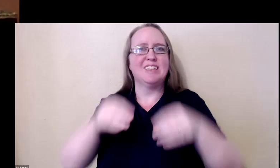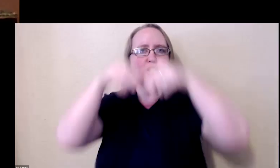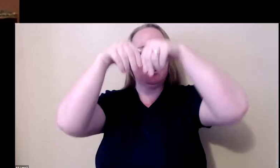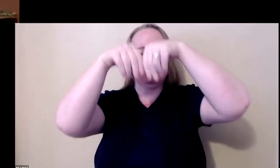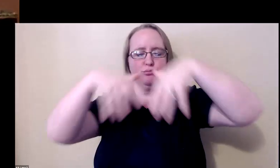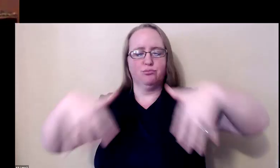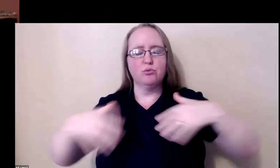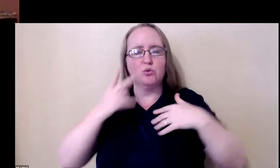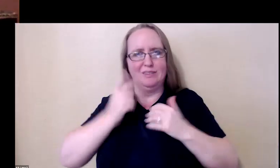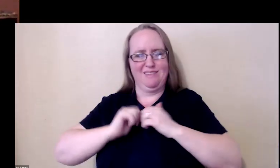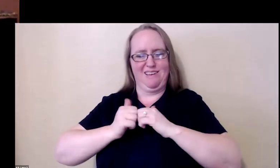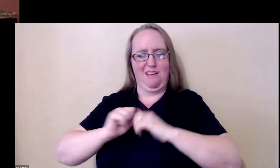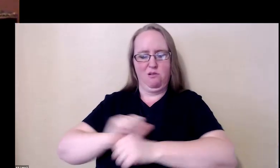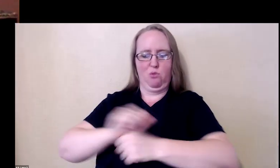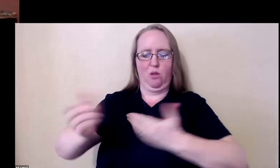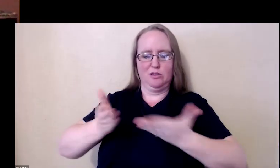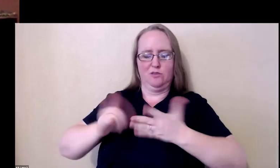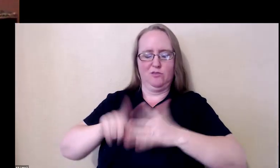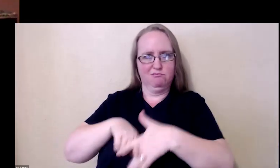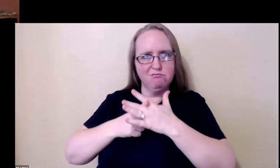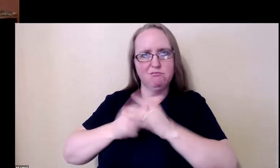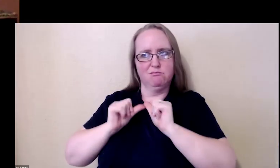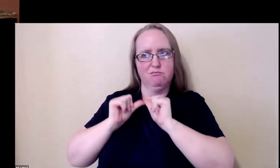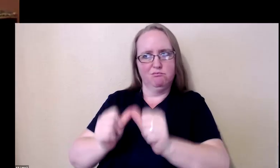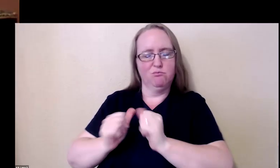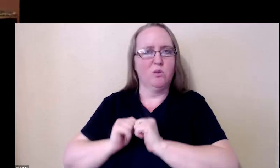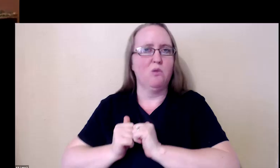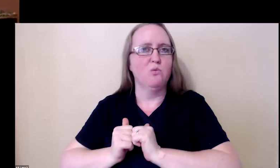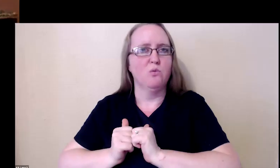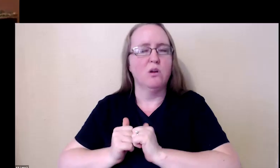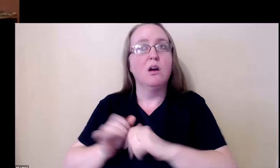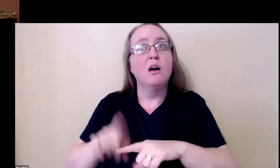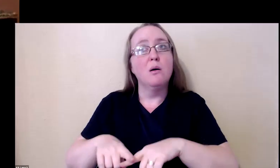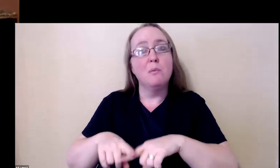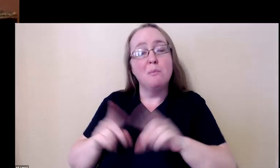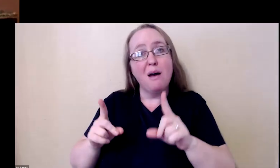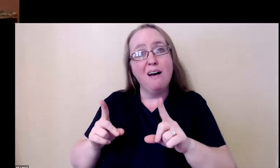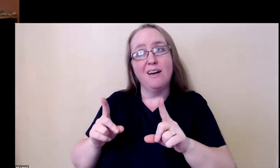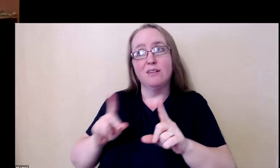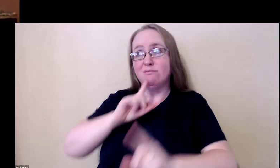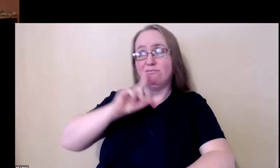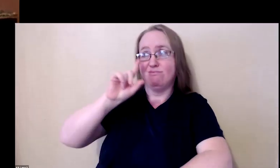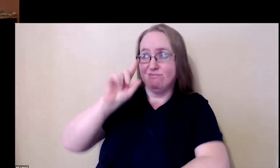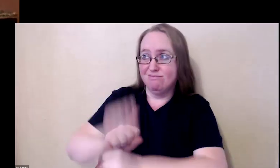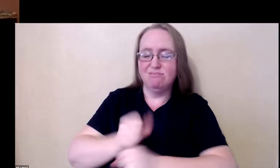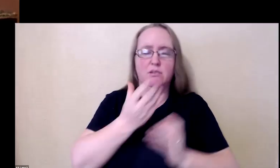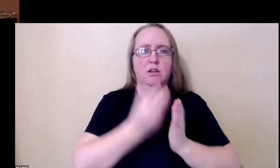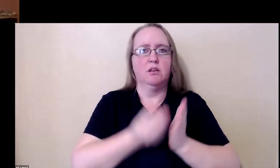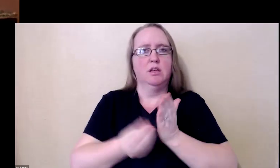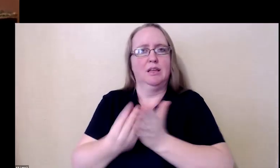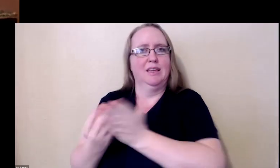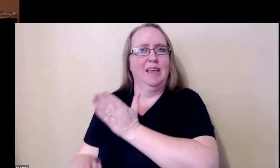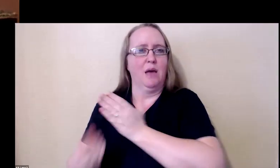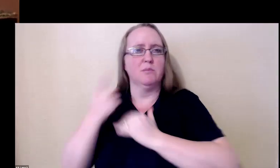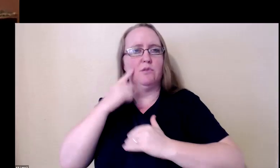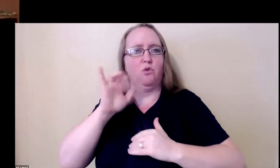how employment services are initiated and how they continue. But in practice, there's a lot of gaps in that